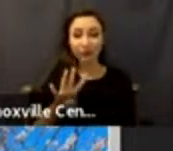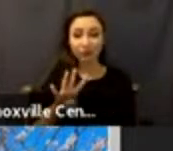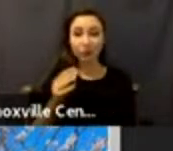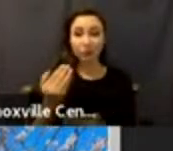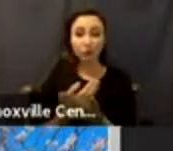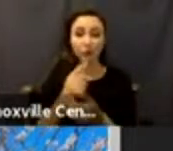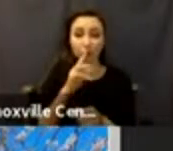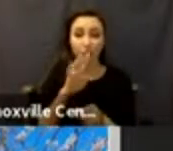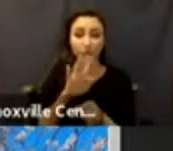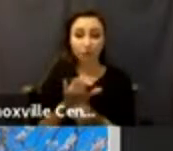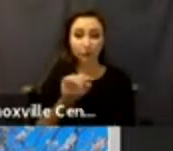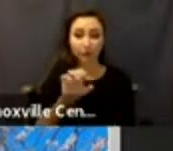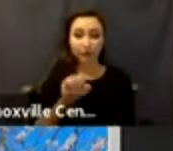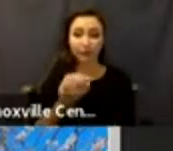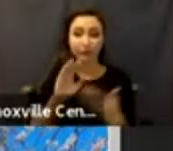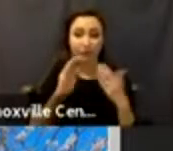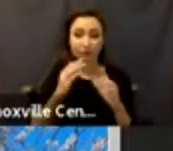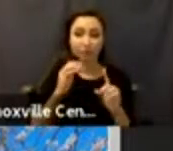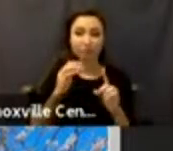cases since yesterday's report,